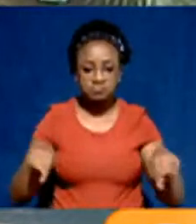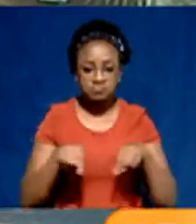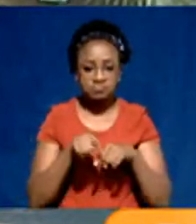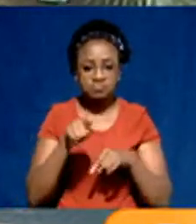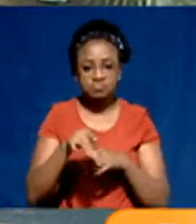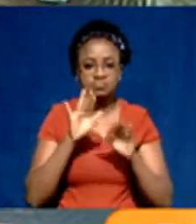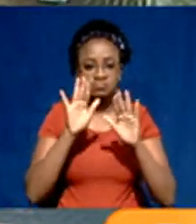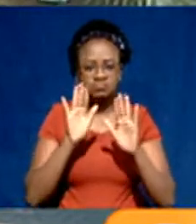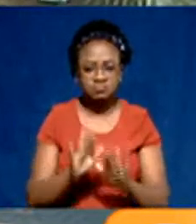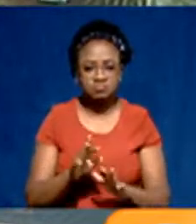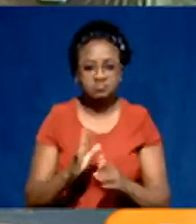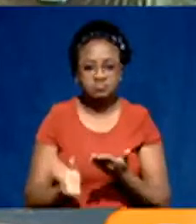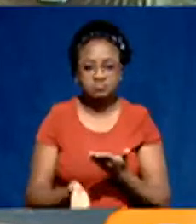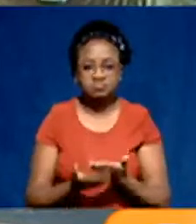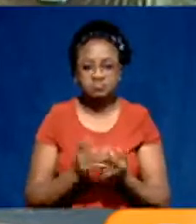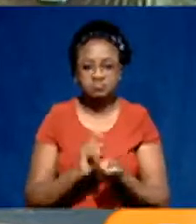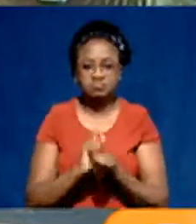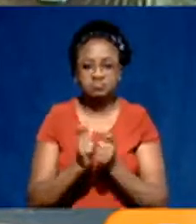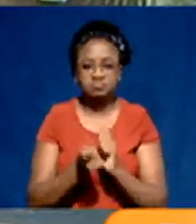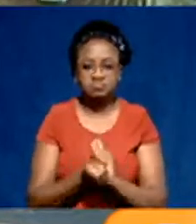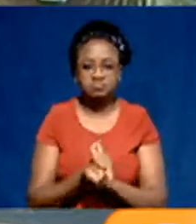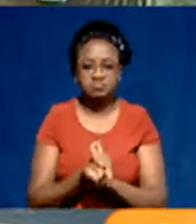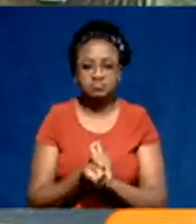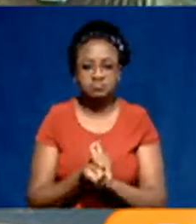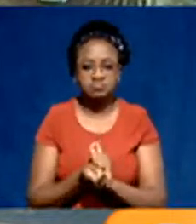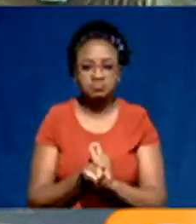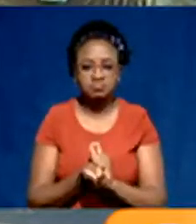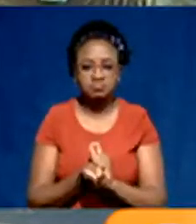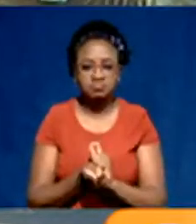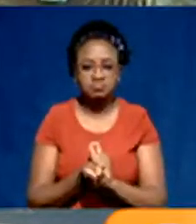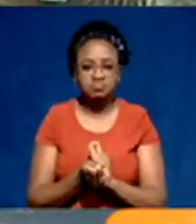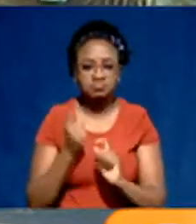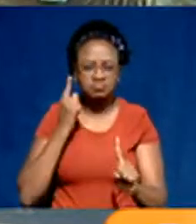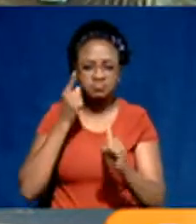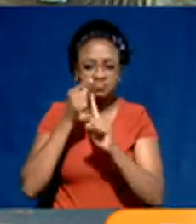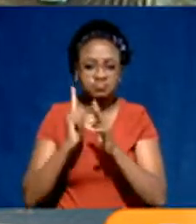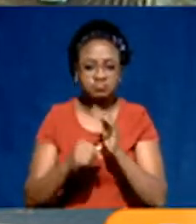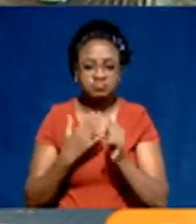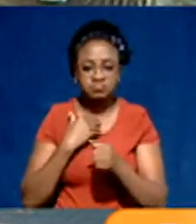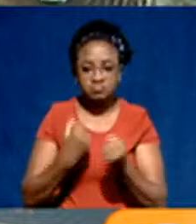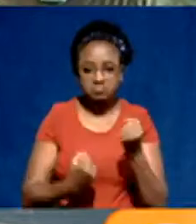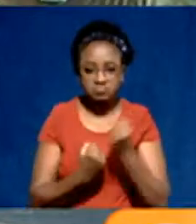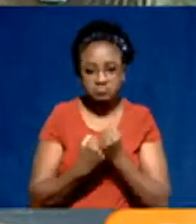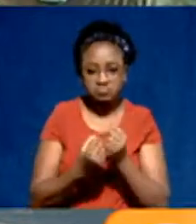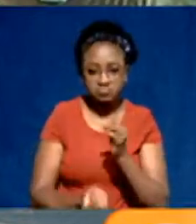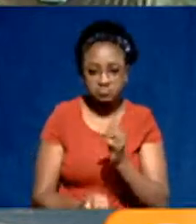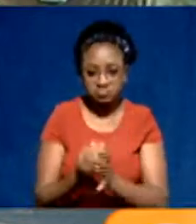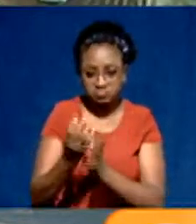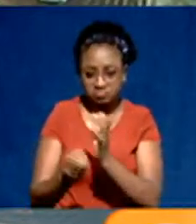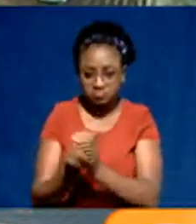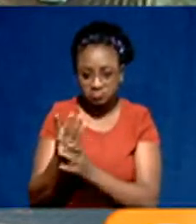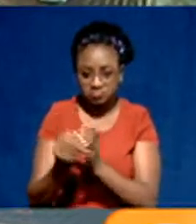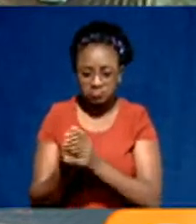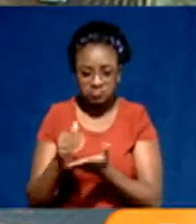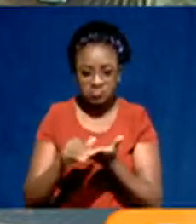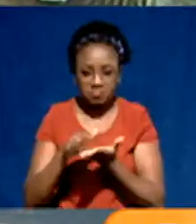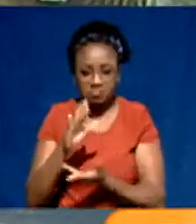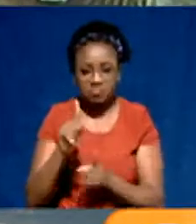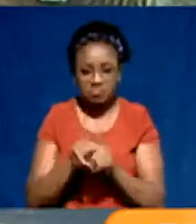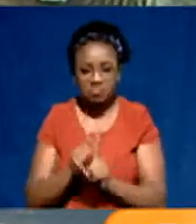fish production in the country. Now, at the same time, in a bid to further boost production and ensure